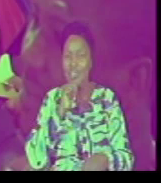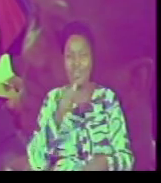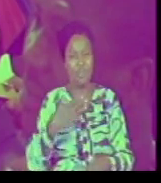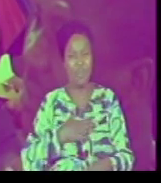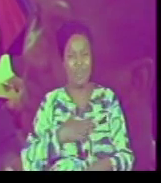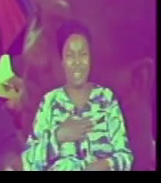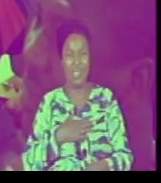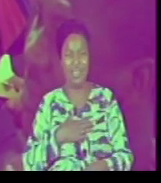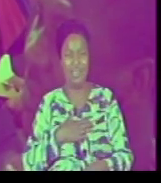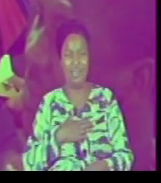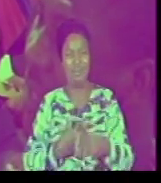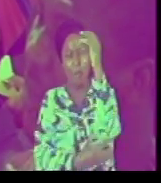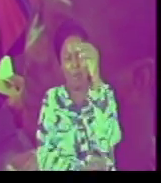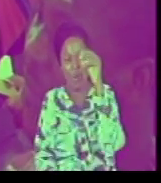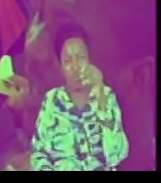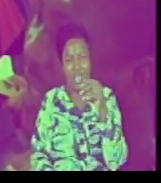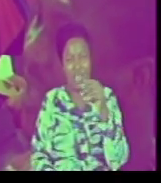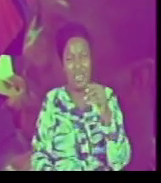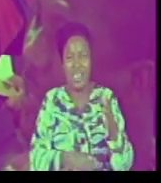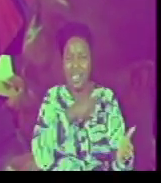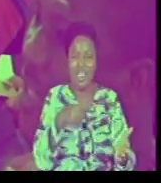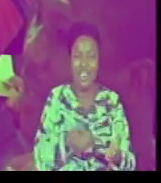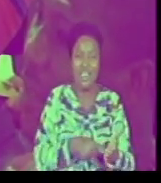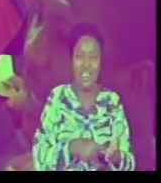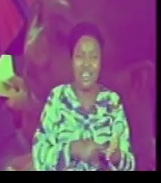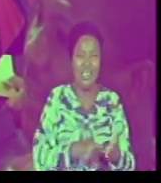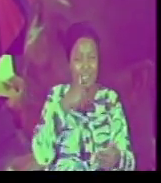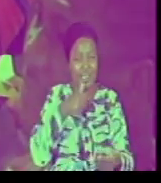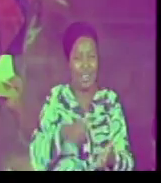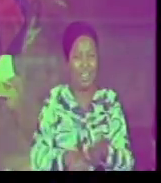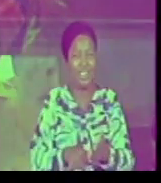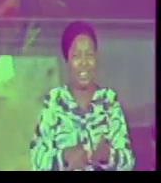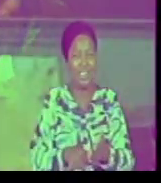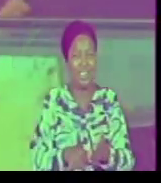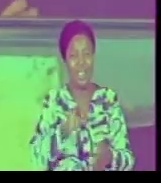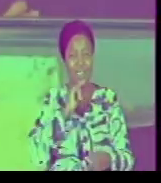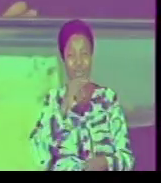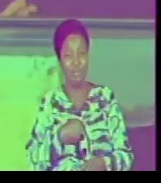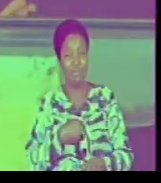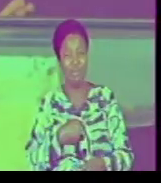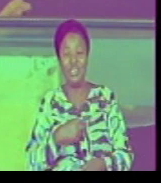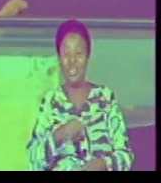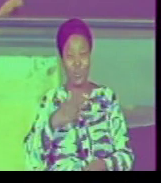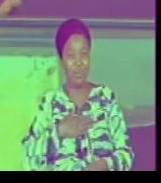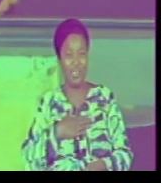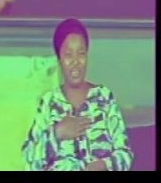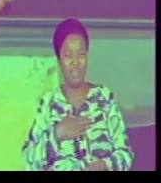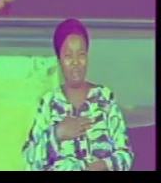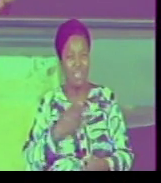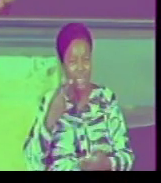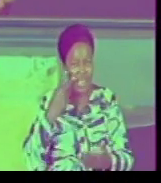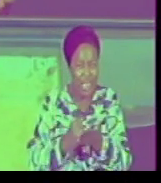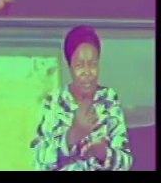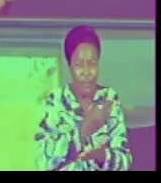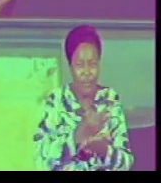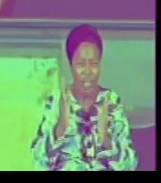Poverty, this parcel is not mine. Look at it. Failure, this parcel is not mine.